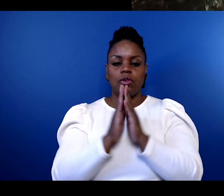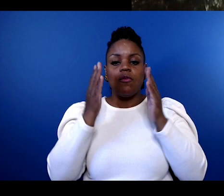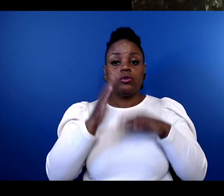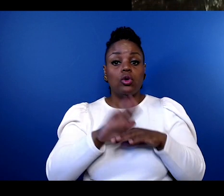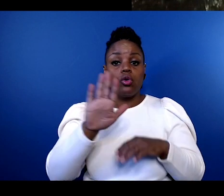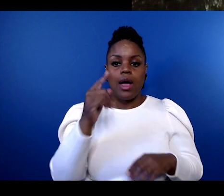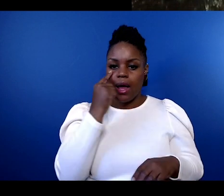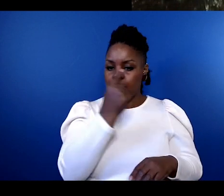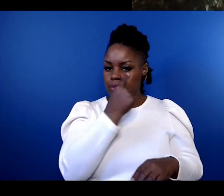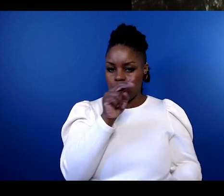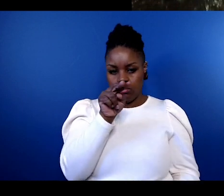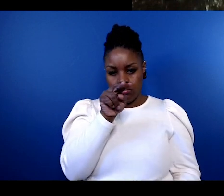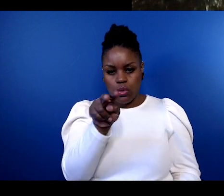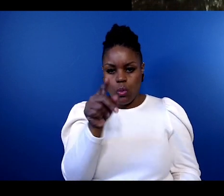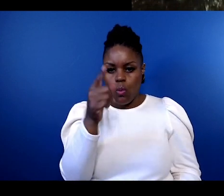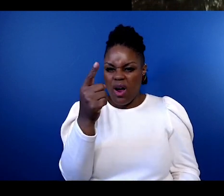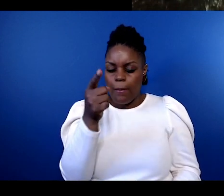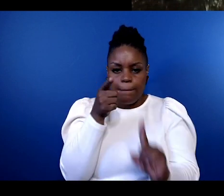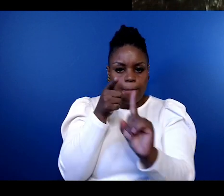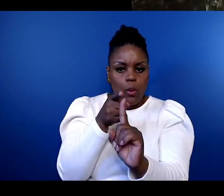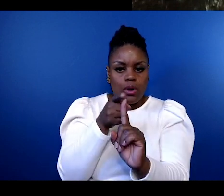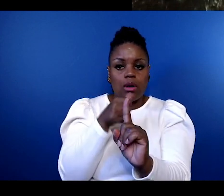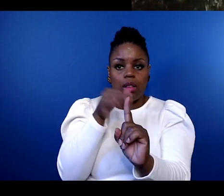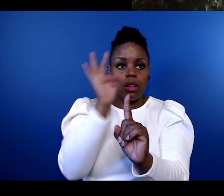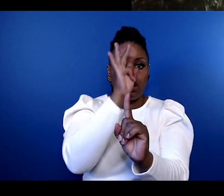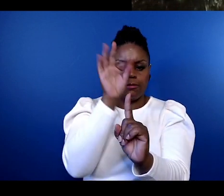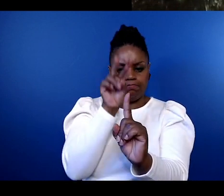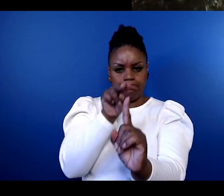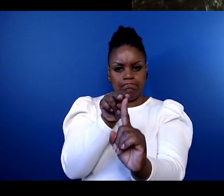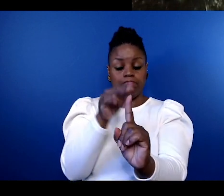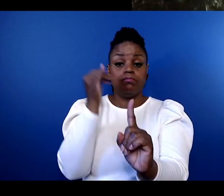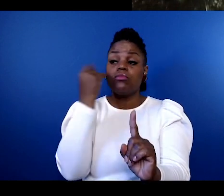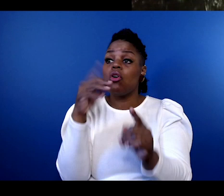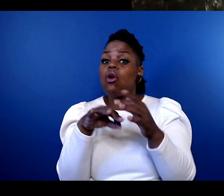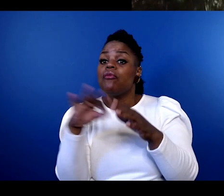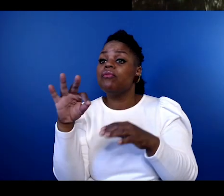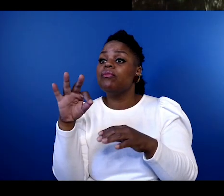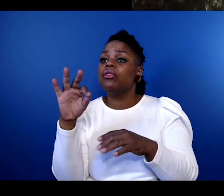Make sure to keep that right knee pulled out to the side to keep the hips open.